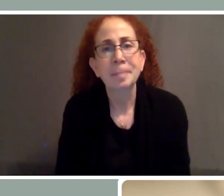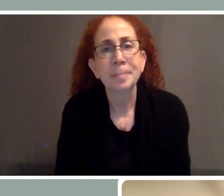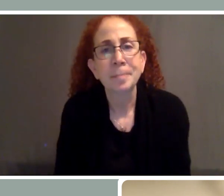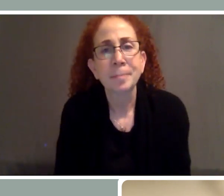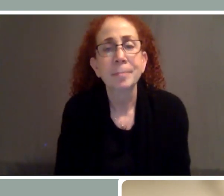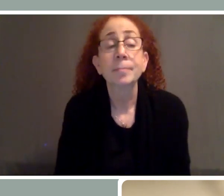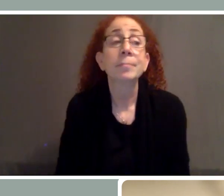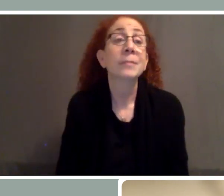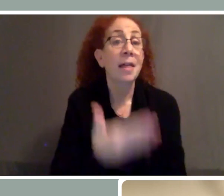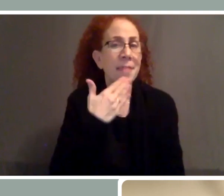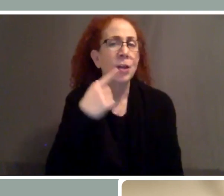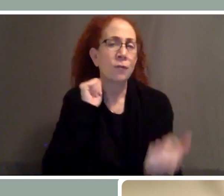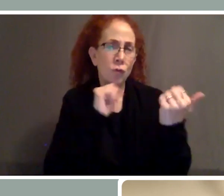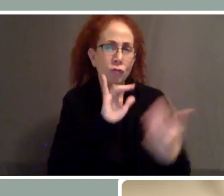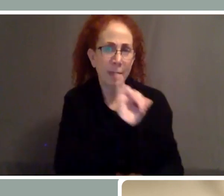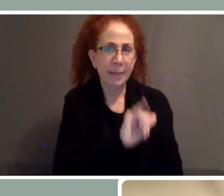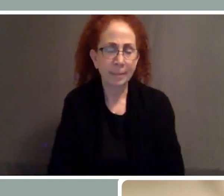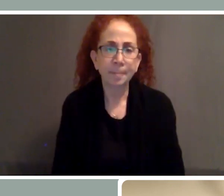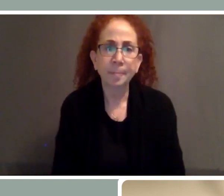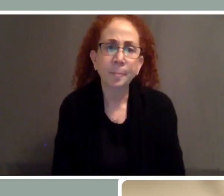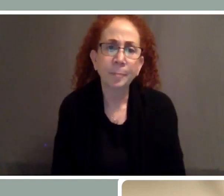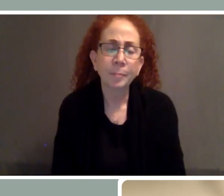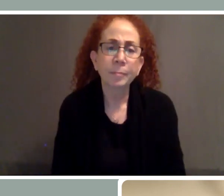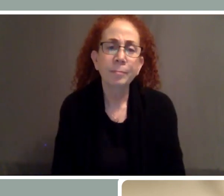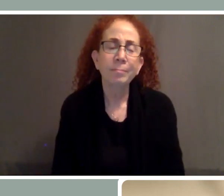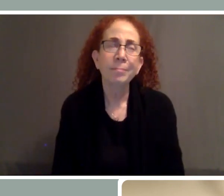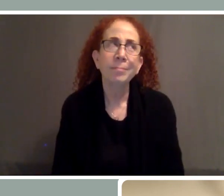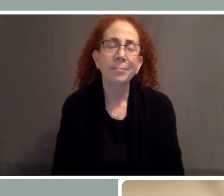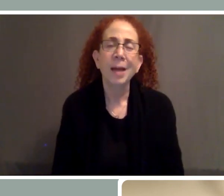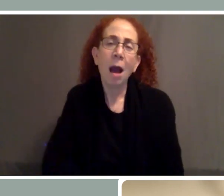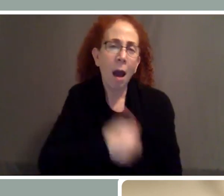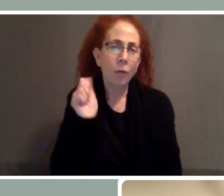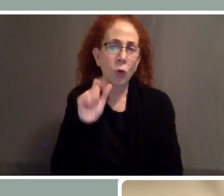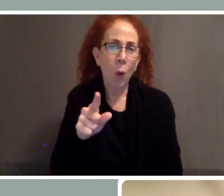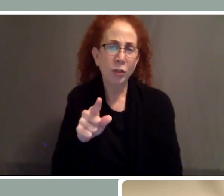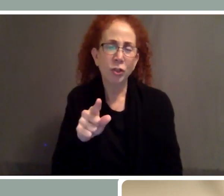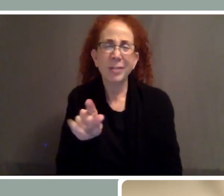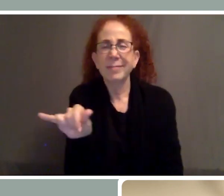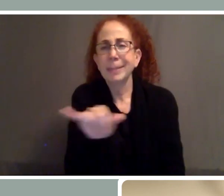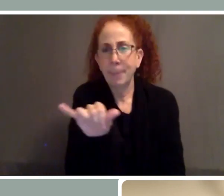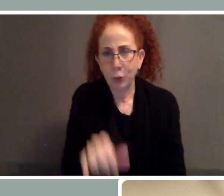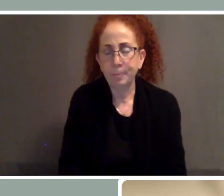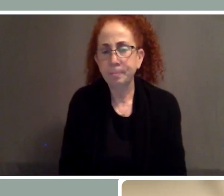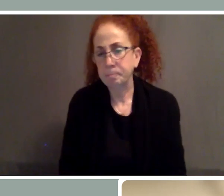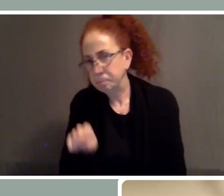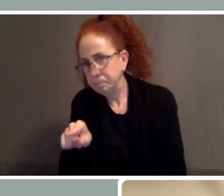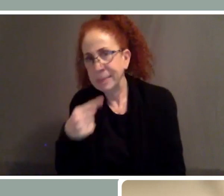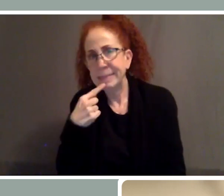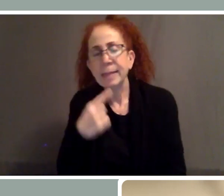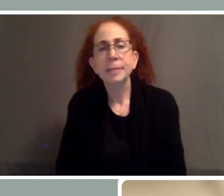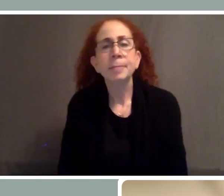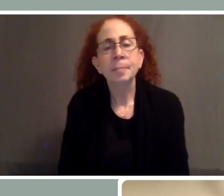Thank you. Thanks for addressing that. And another sort of related question from someone is